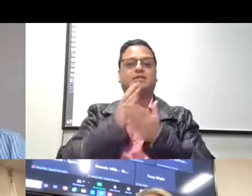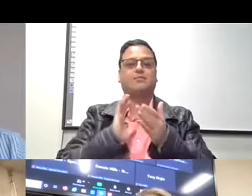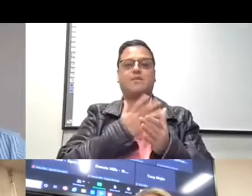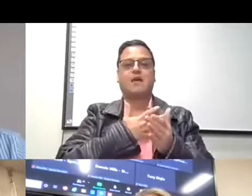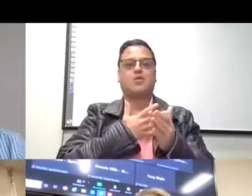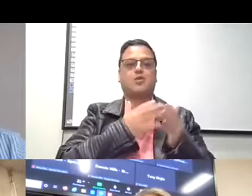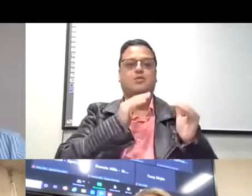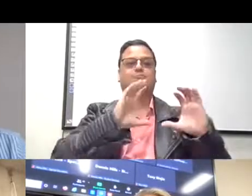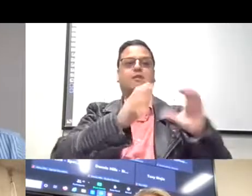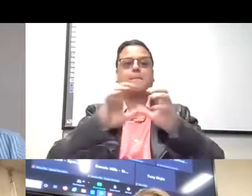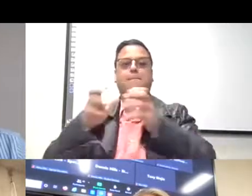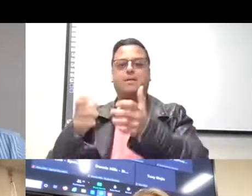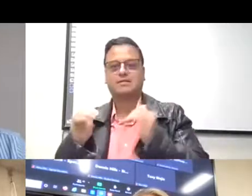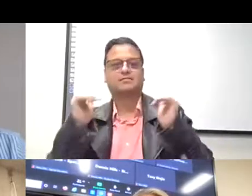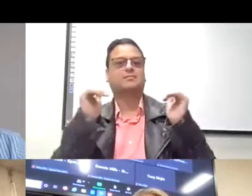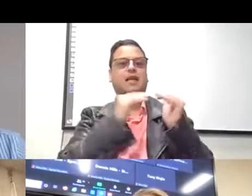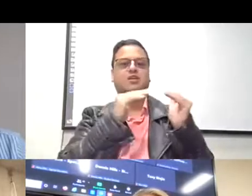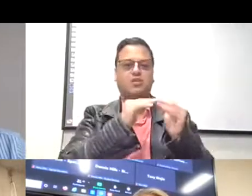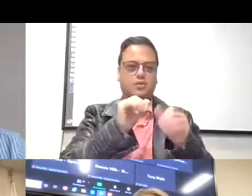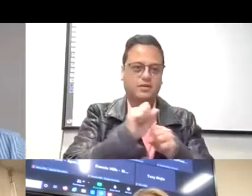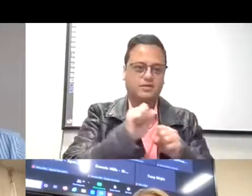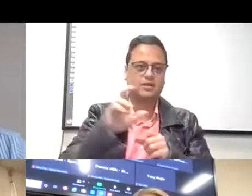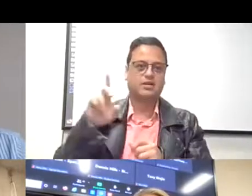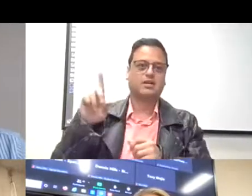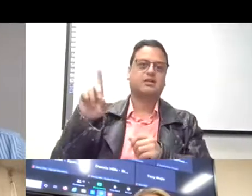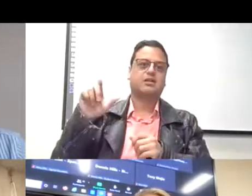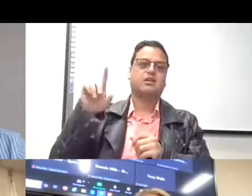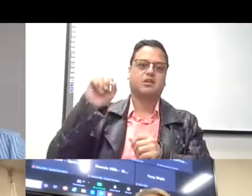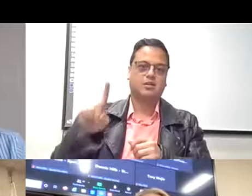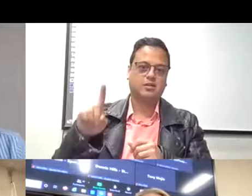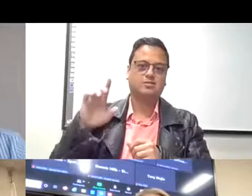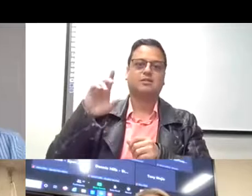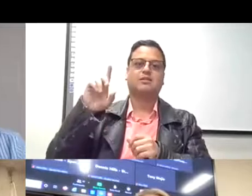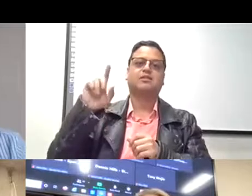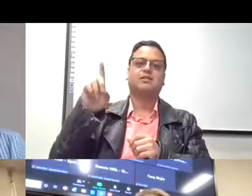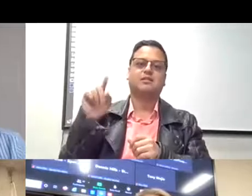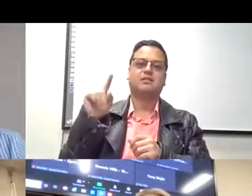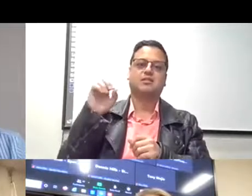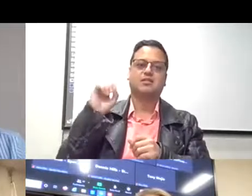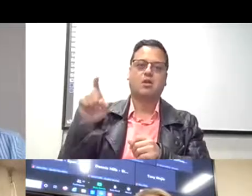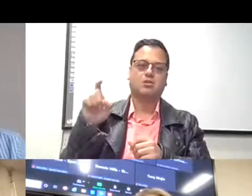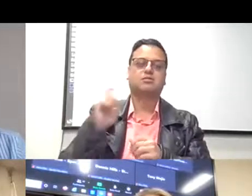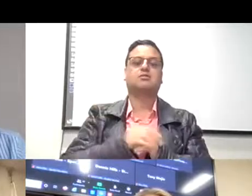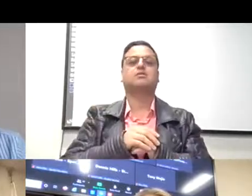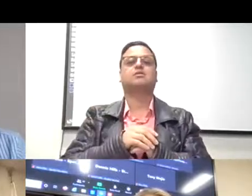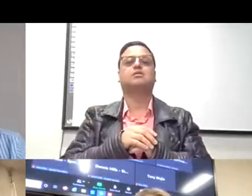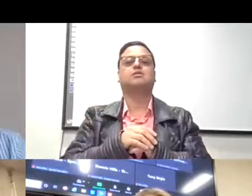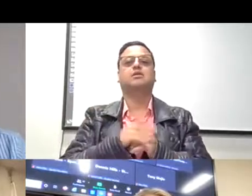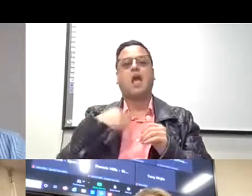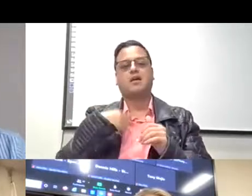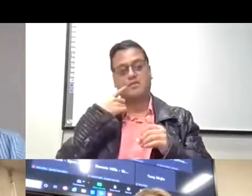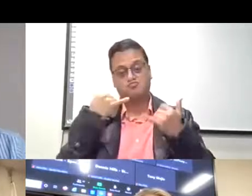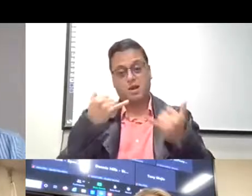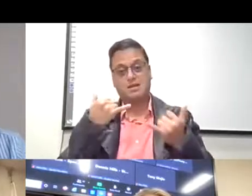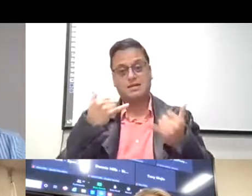having Equity Task Force, DLAC, Sanctuary Task Force, CDAC. So I think right now those are